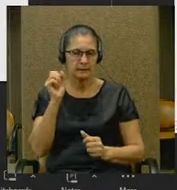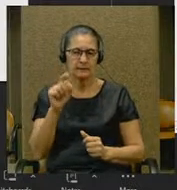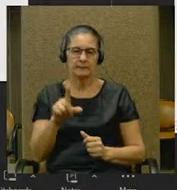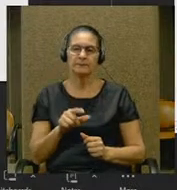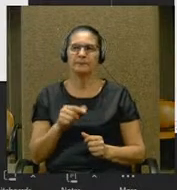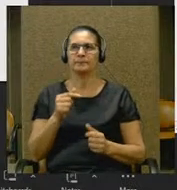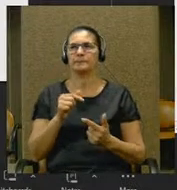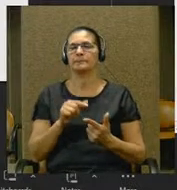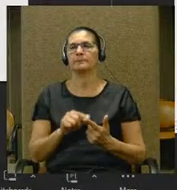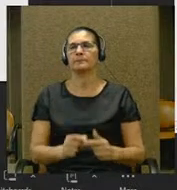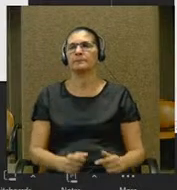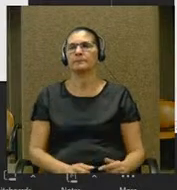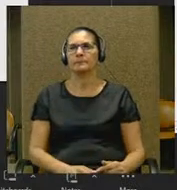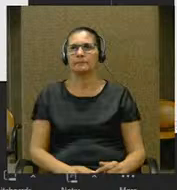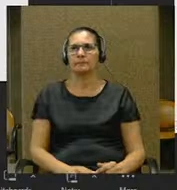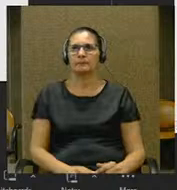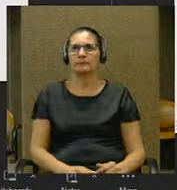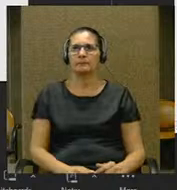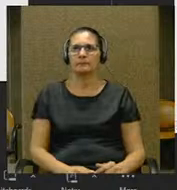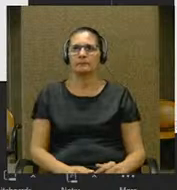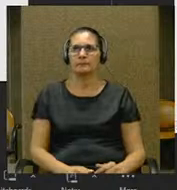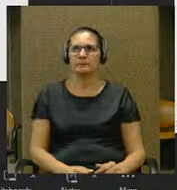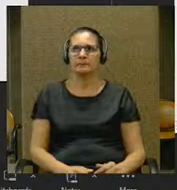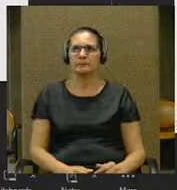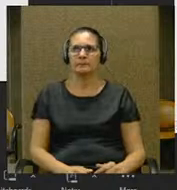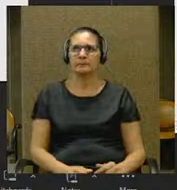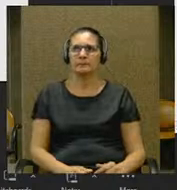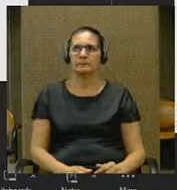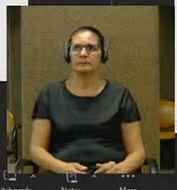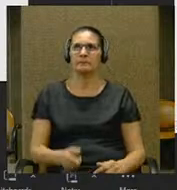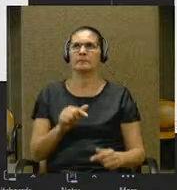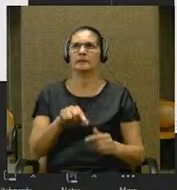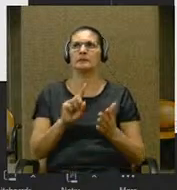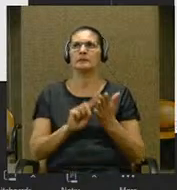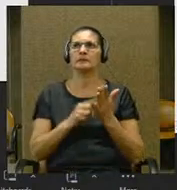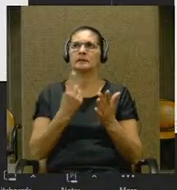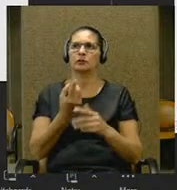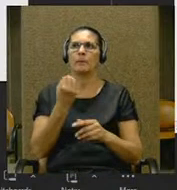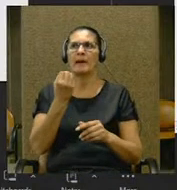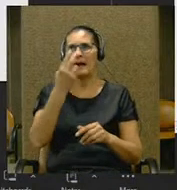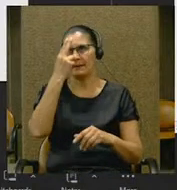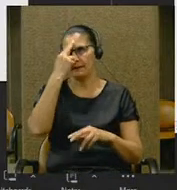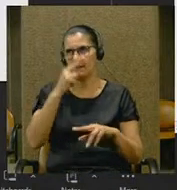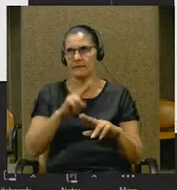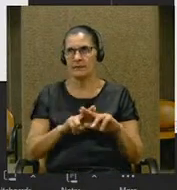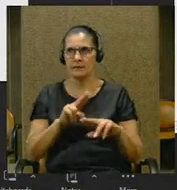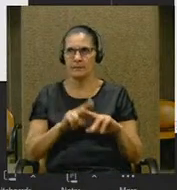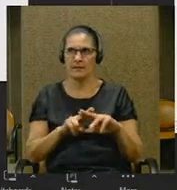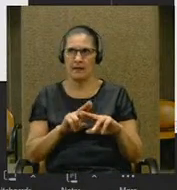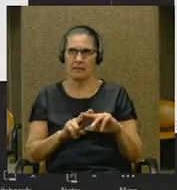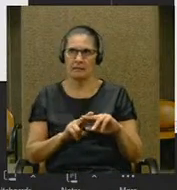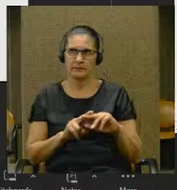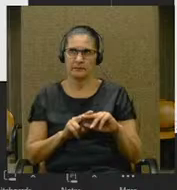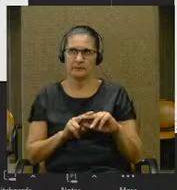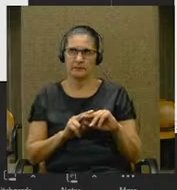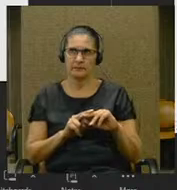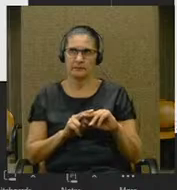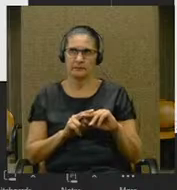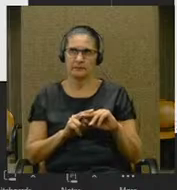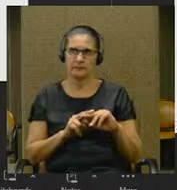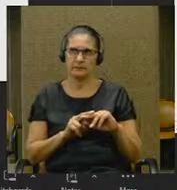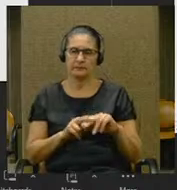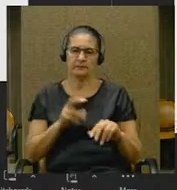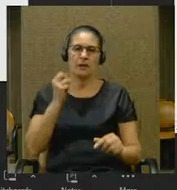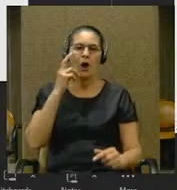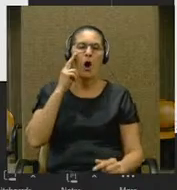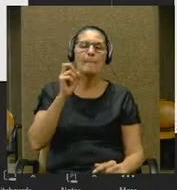Disease Control, and the Vancouver Coastal Health Canada. And I want to stress that the opinions expressed here are